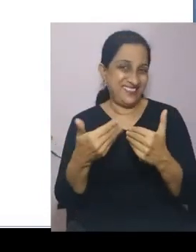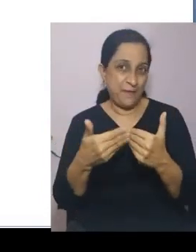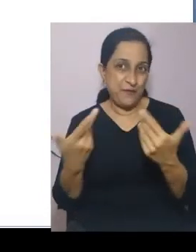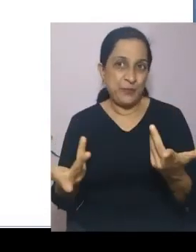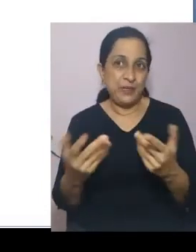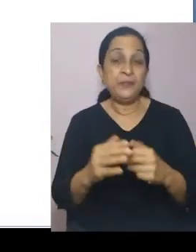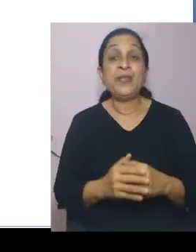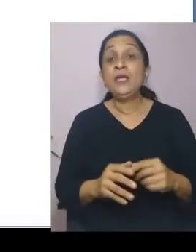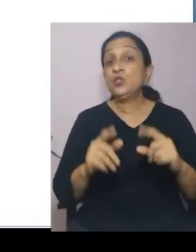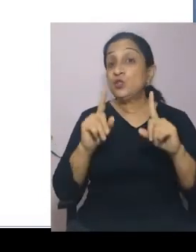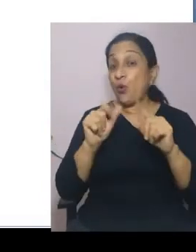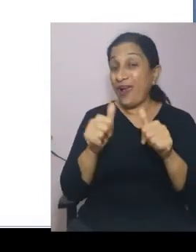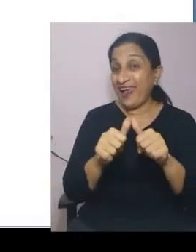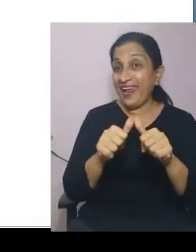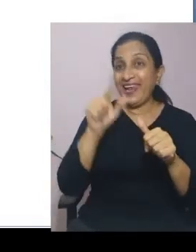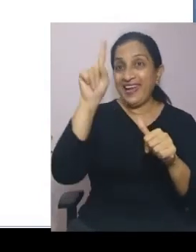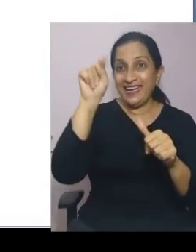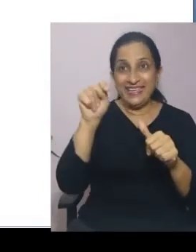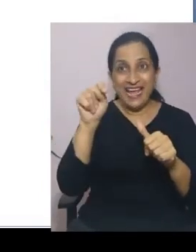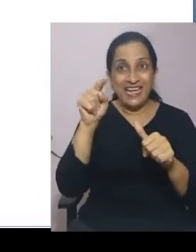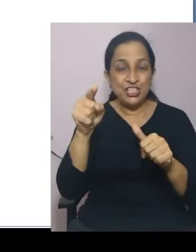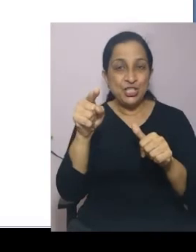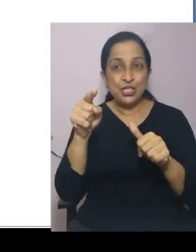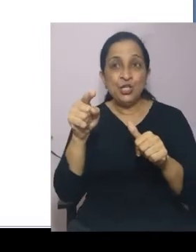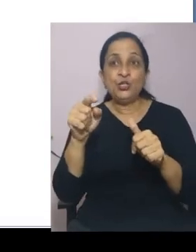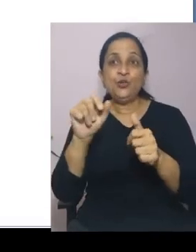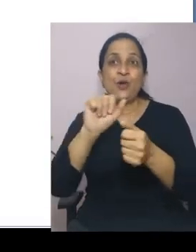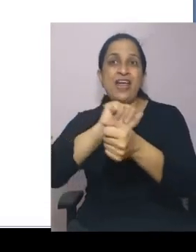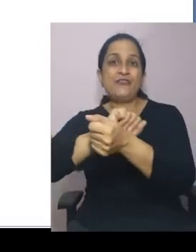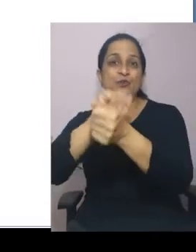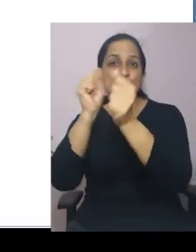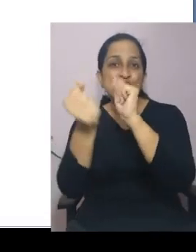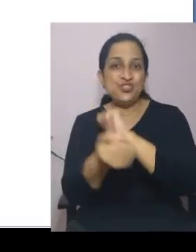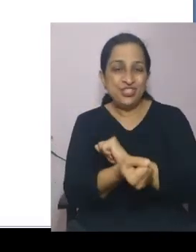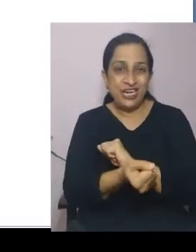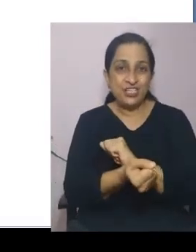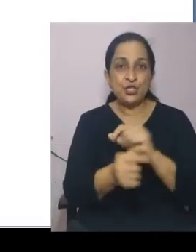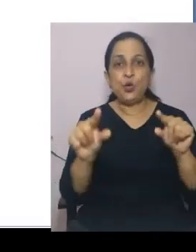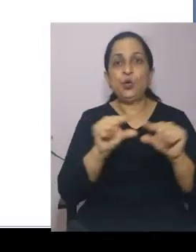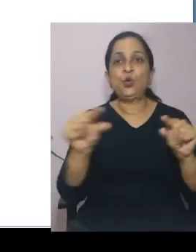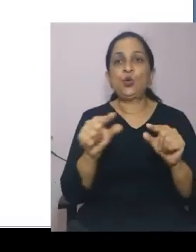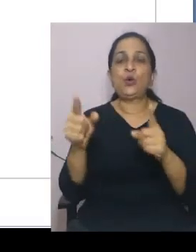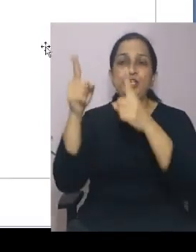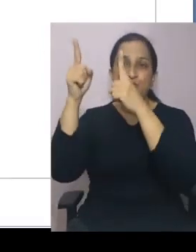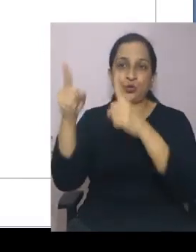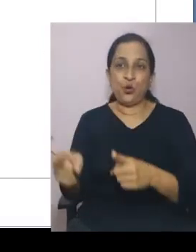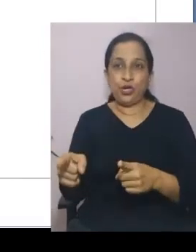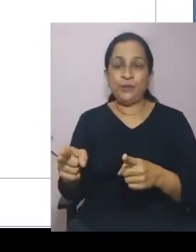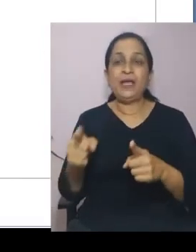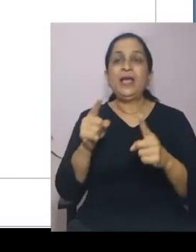are 10, like that. Okay, so add both of them, you will get this value.